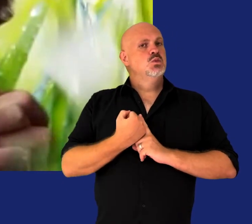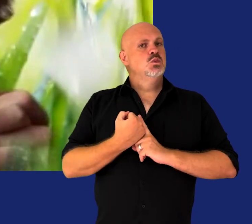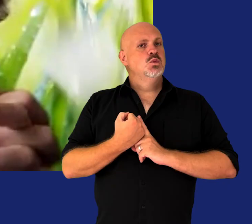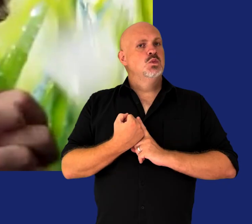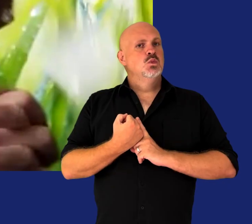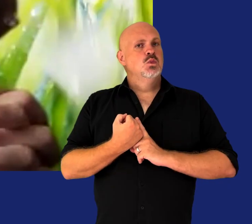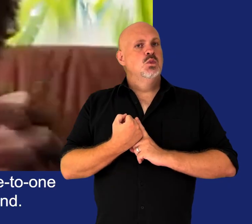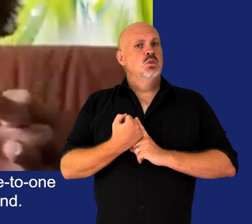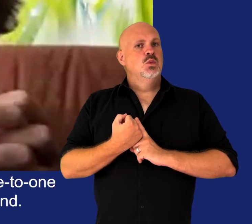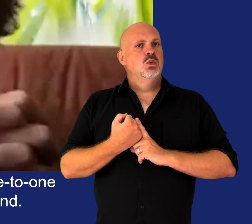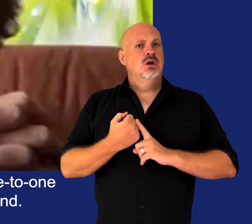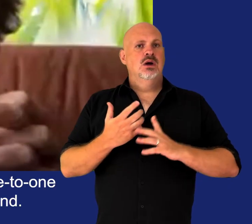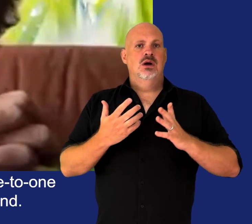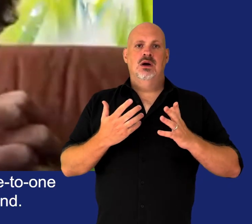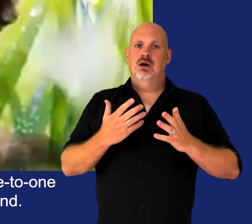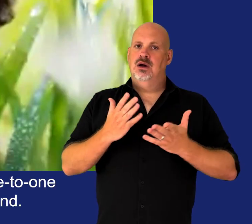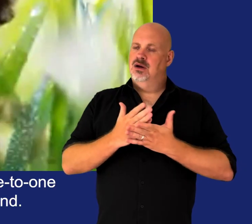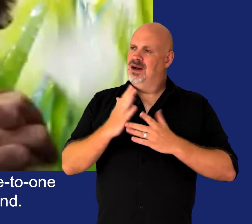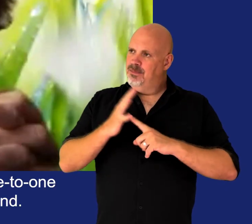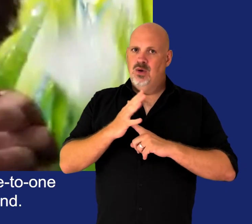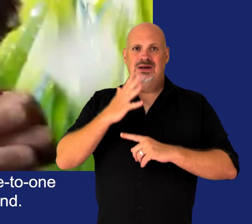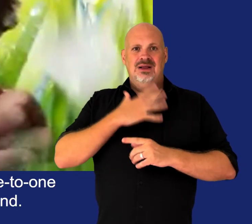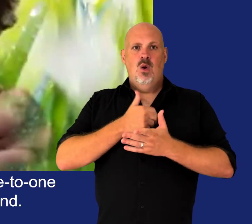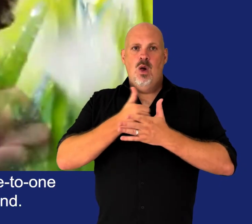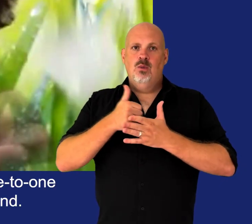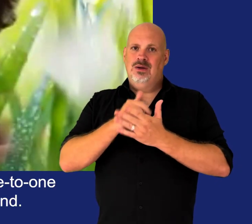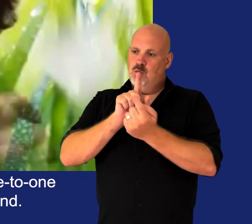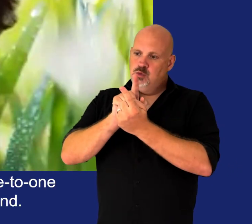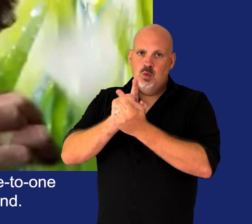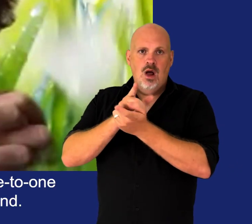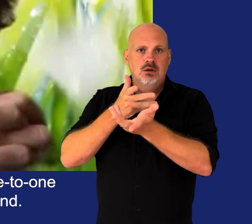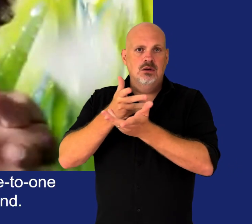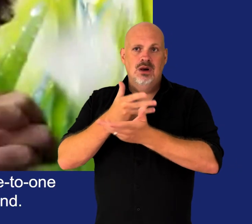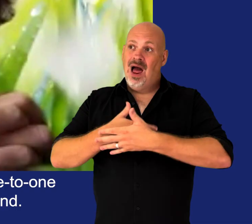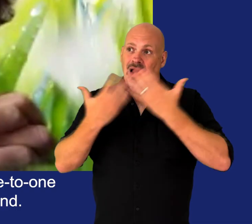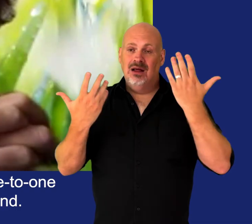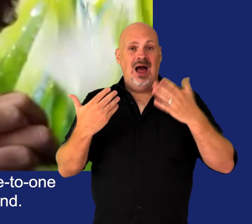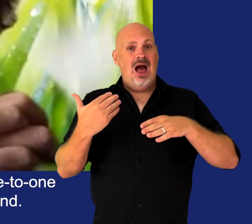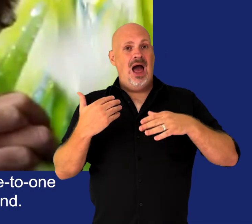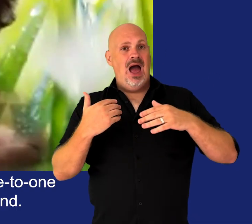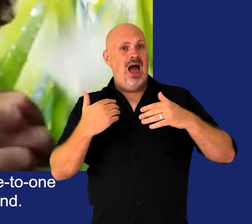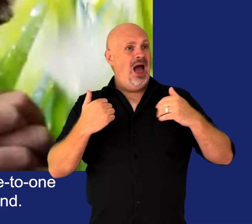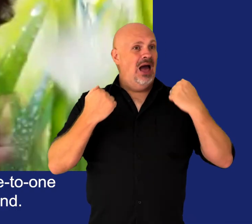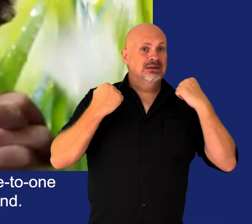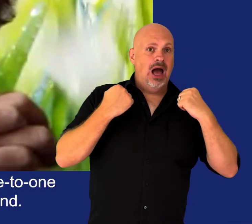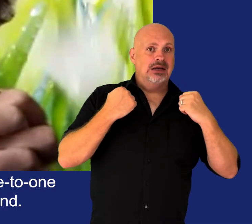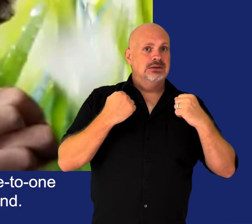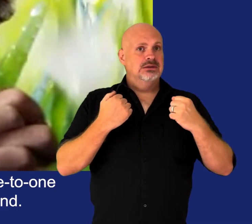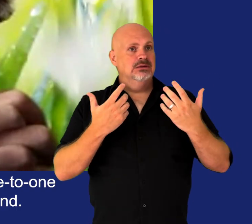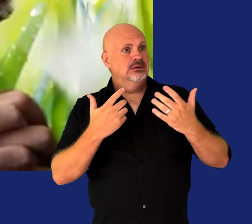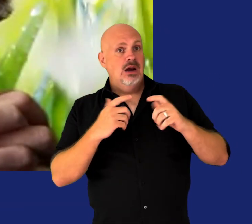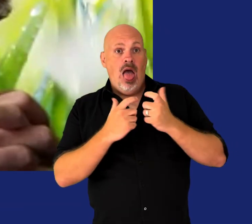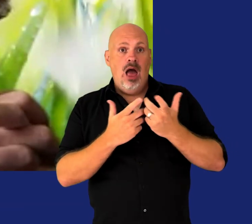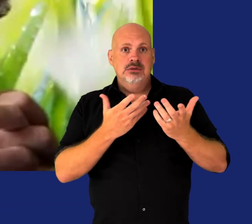really hit hard on me how important it is to always have this one-to-one for any exercise class now that I